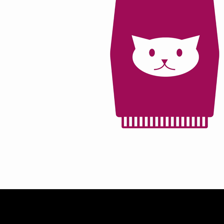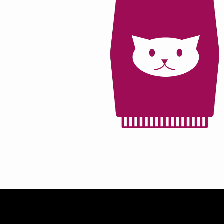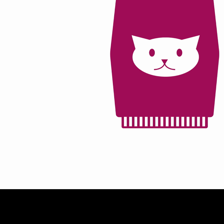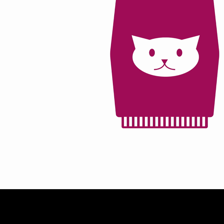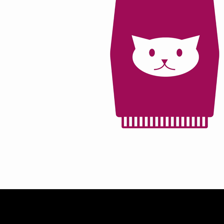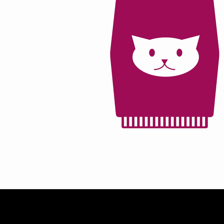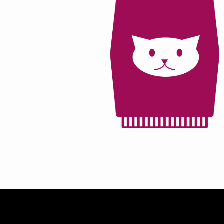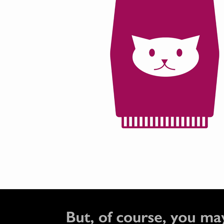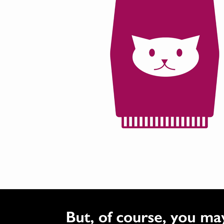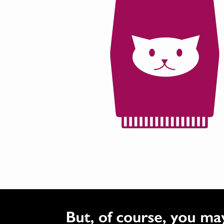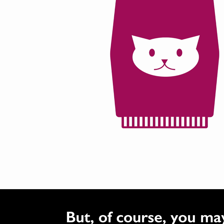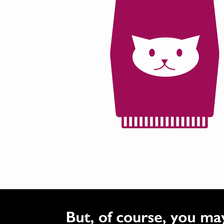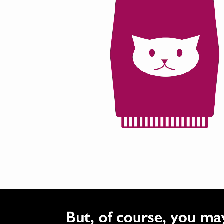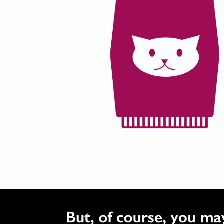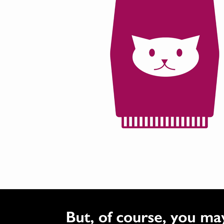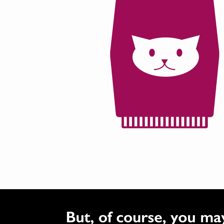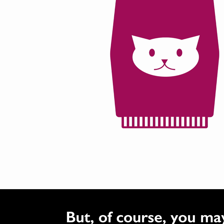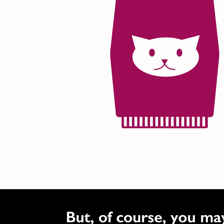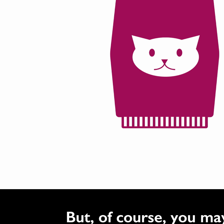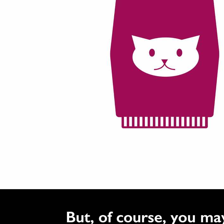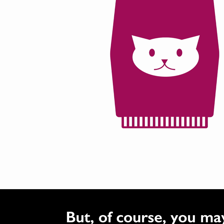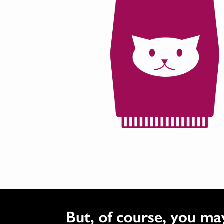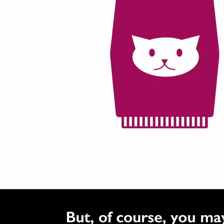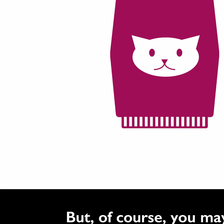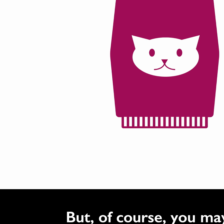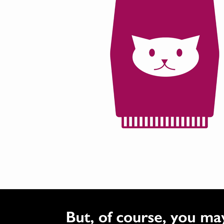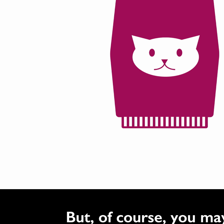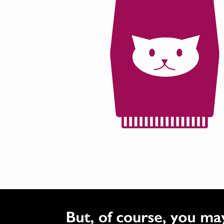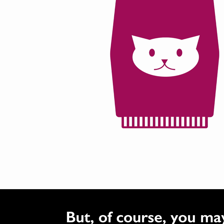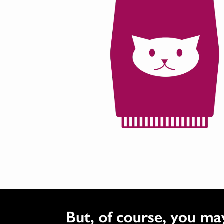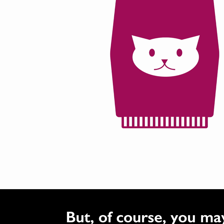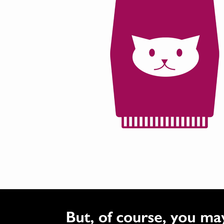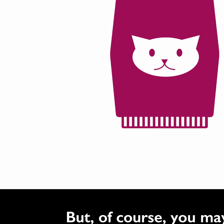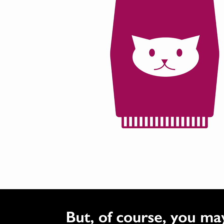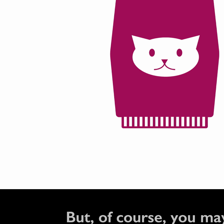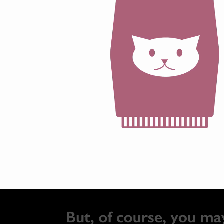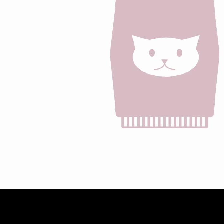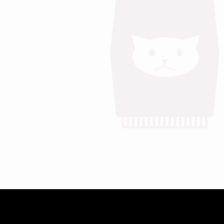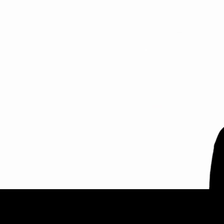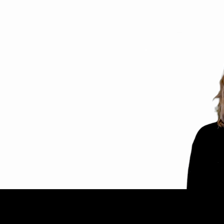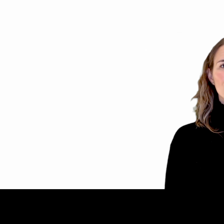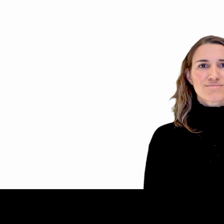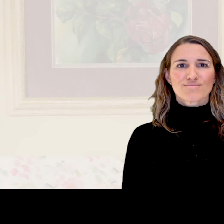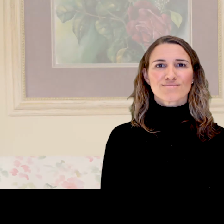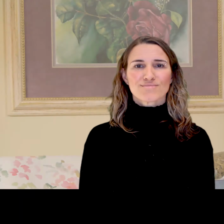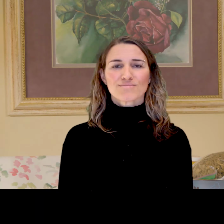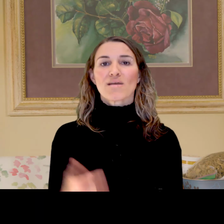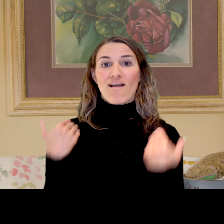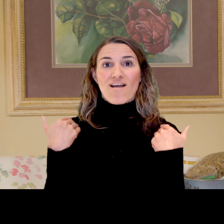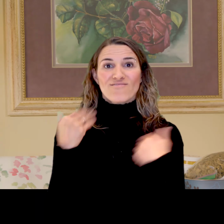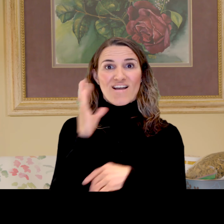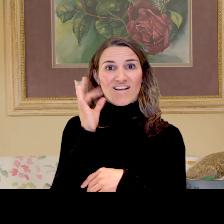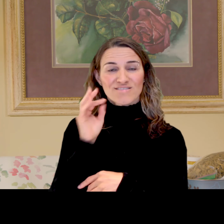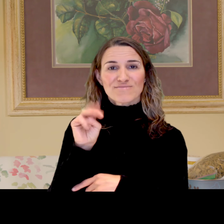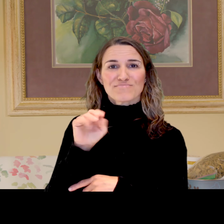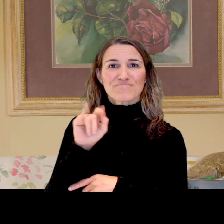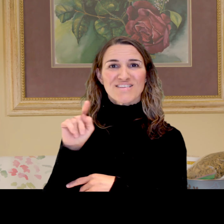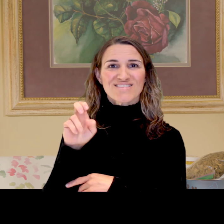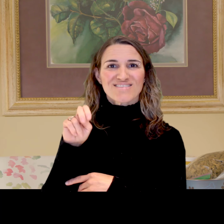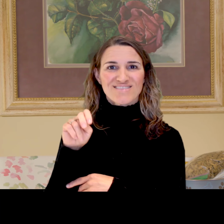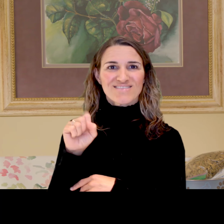Pet supplies. But of course, you may need to consider your furry family members. I have a